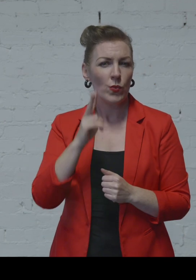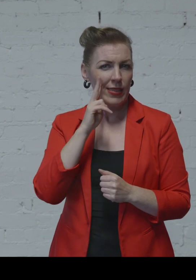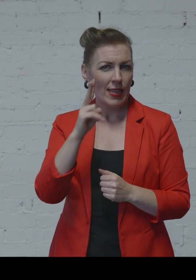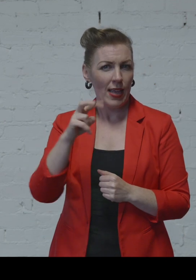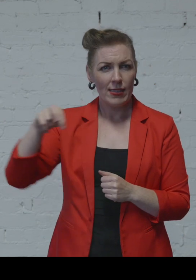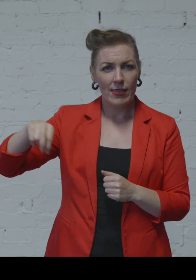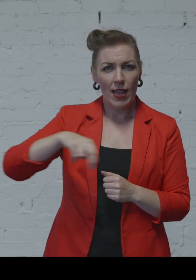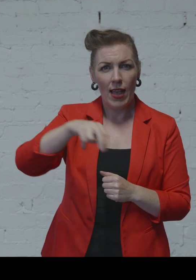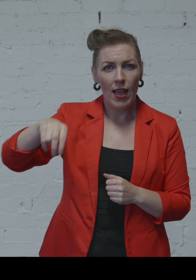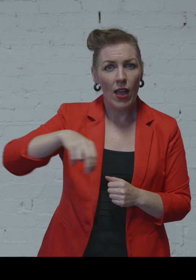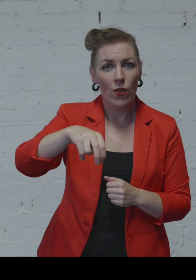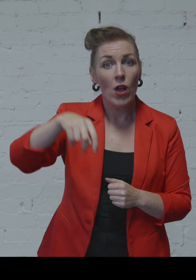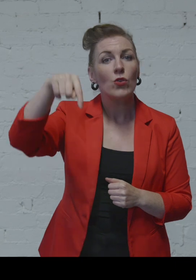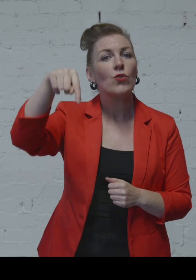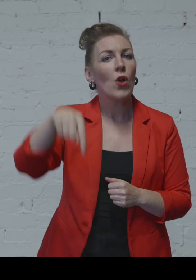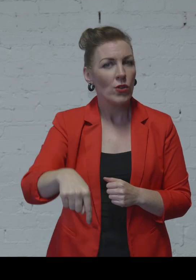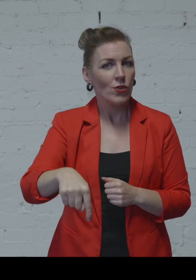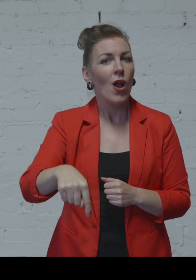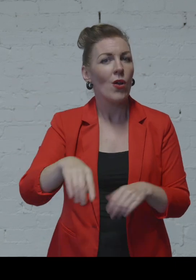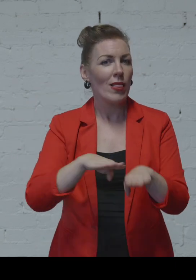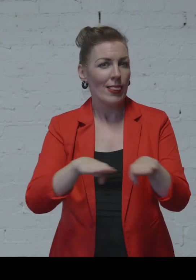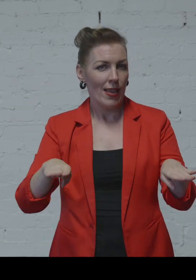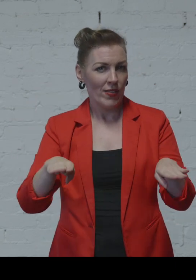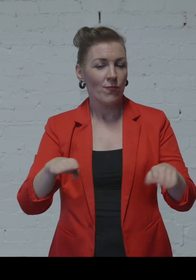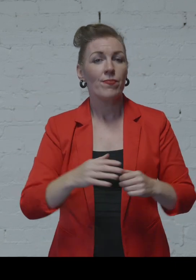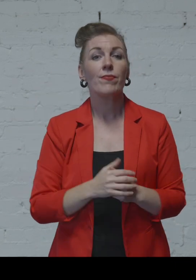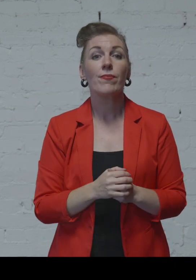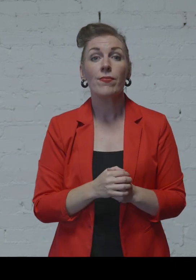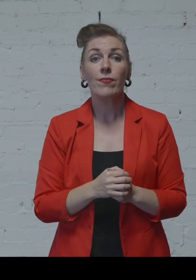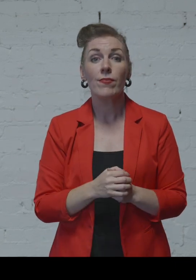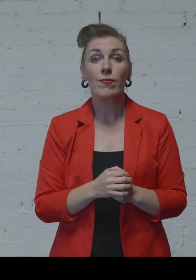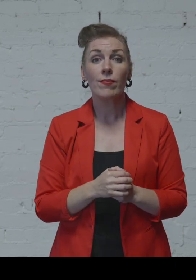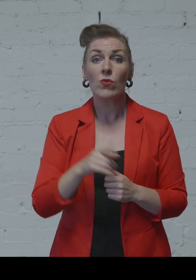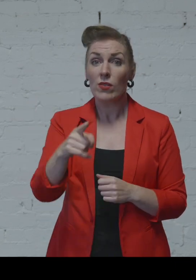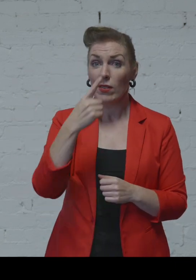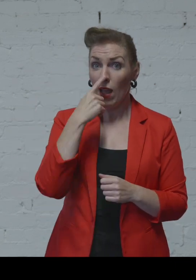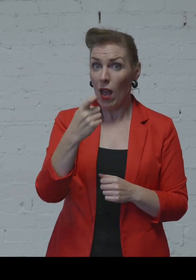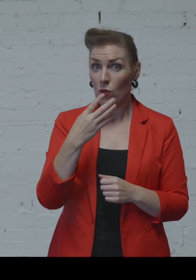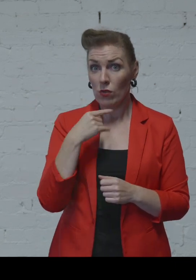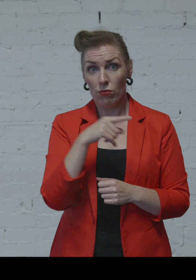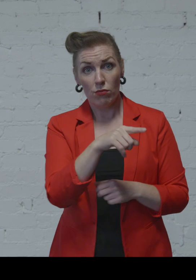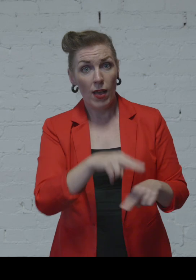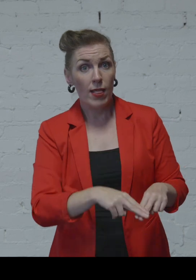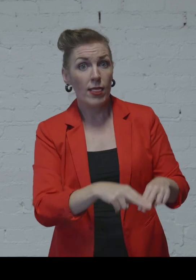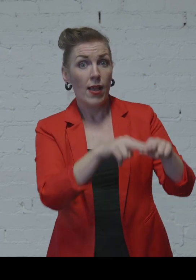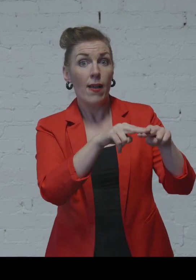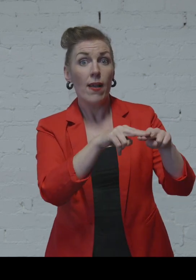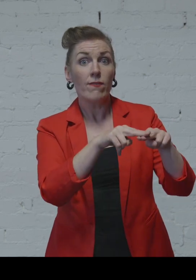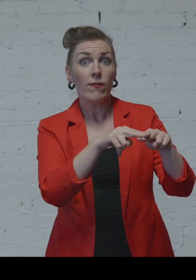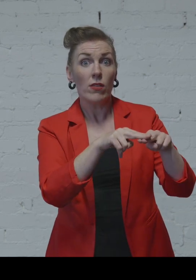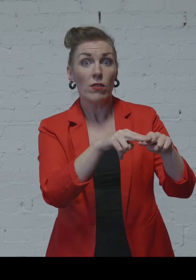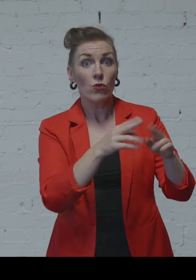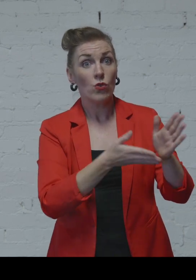1. When you leave Studio 1 and walk towards the lift, you will see the stairway down to the lower level.